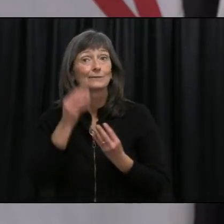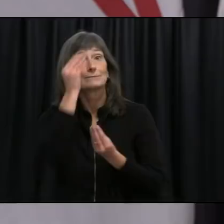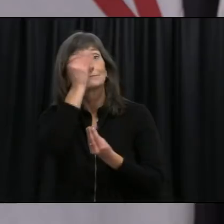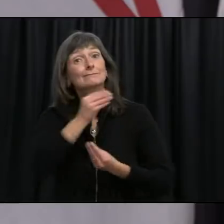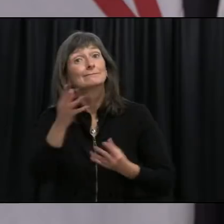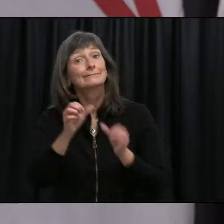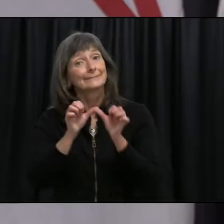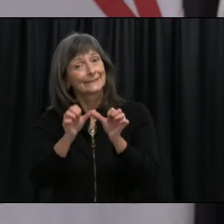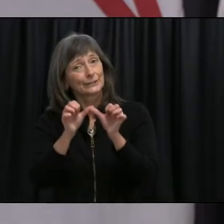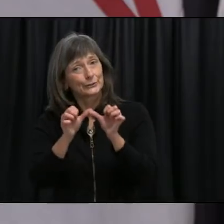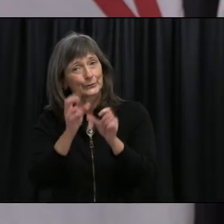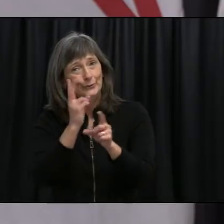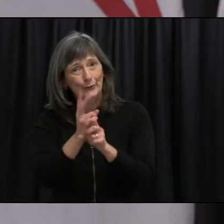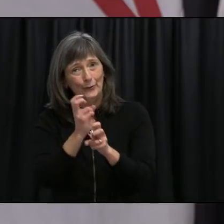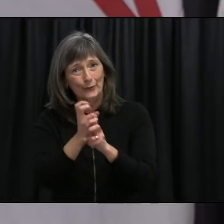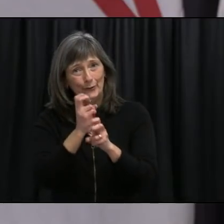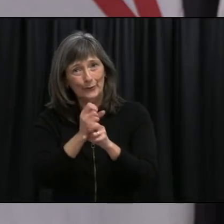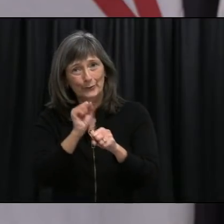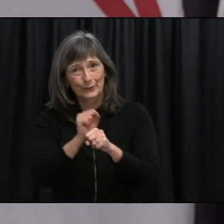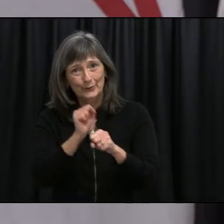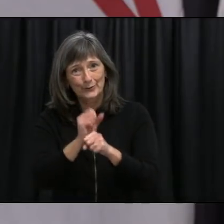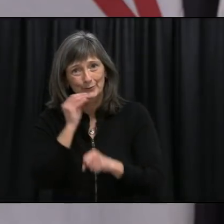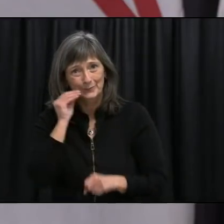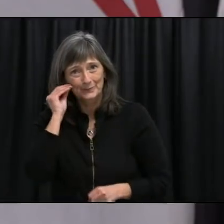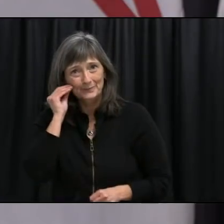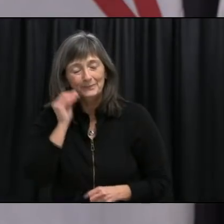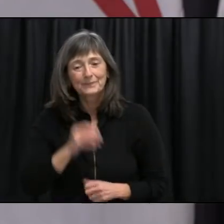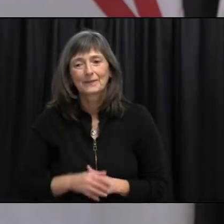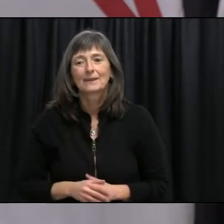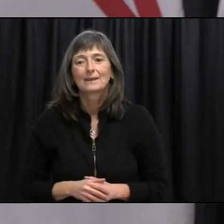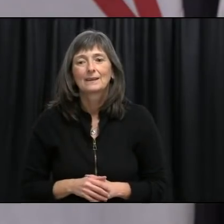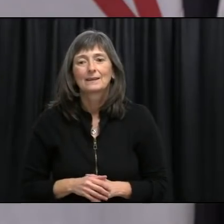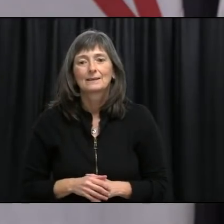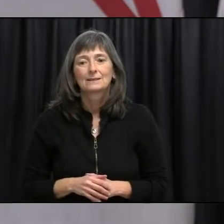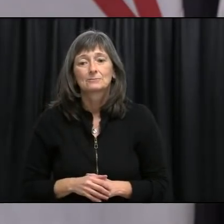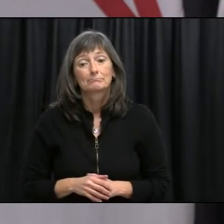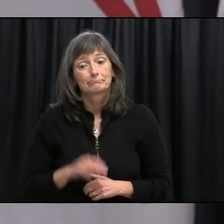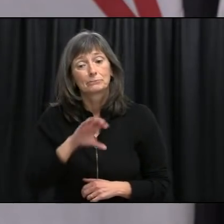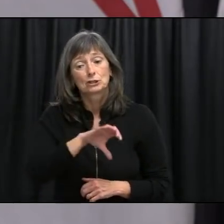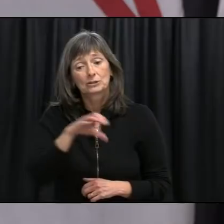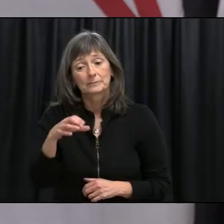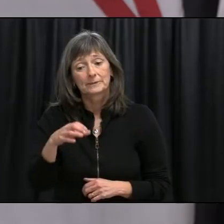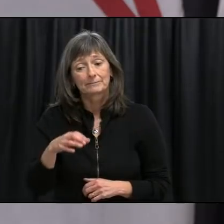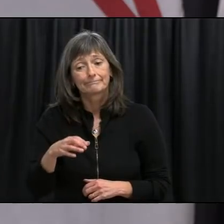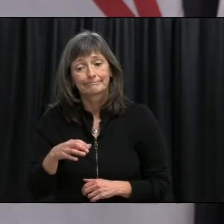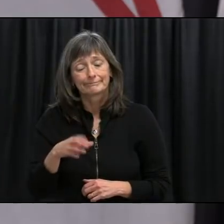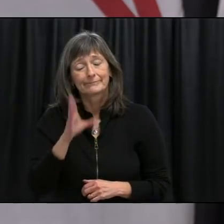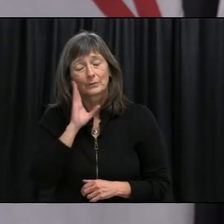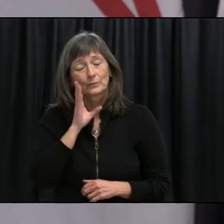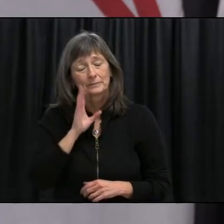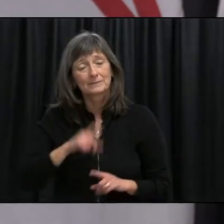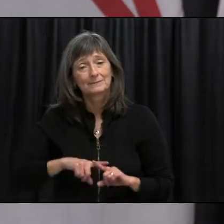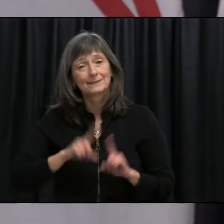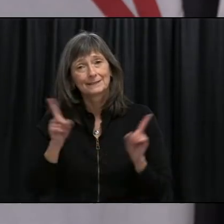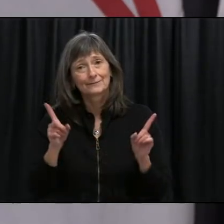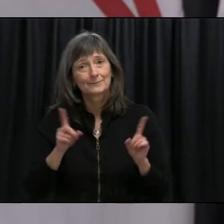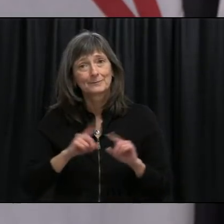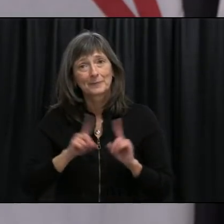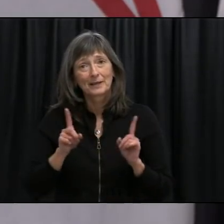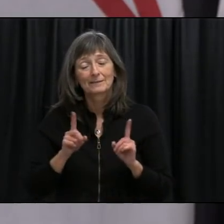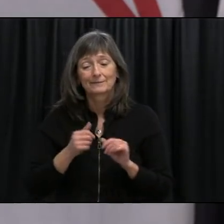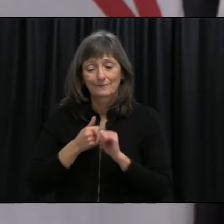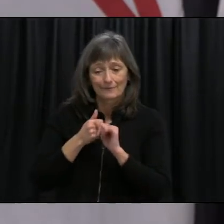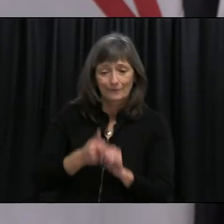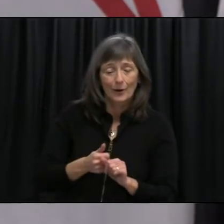to continue keeping up the hard work at home. This will definitely be a different Christmas season, but if we continue to follow the advice of